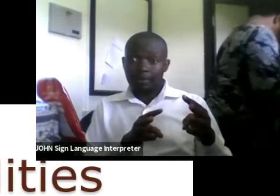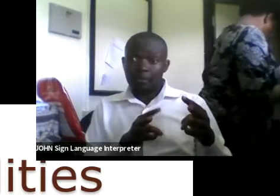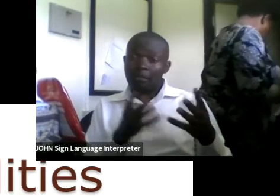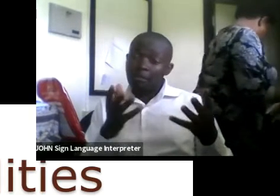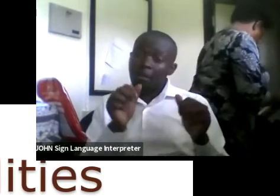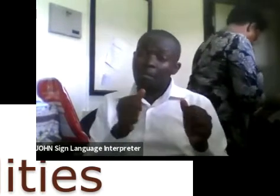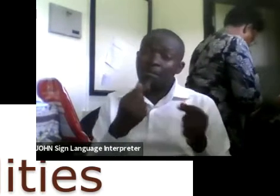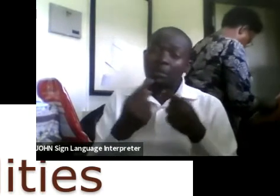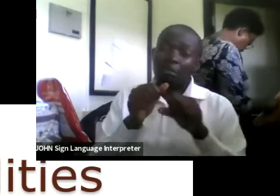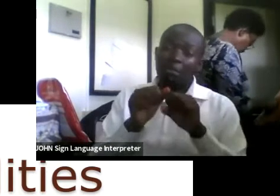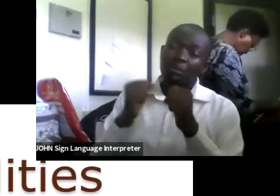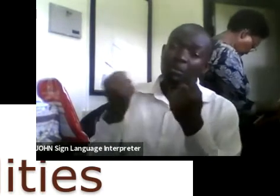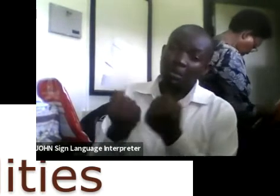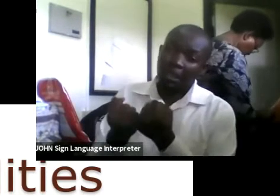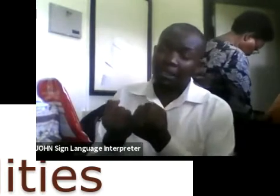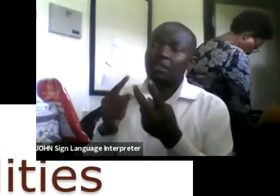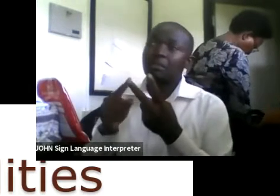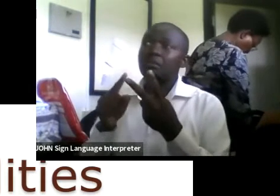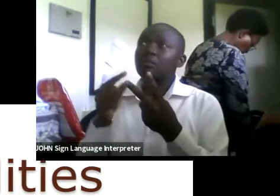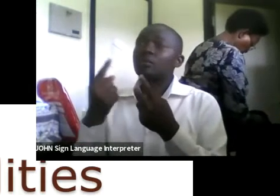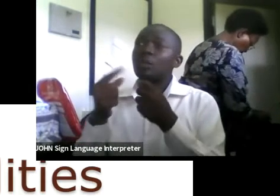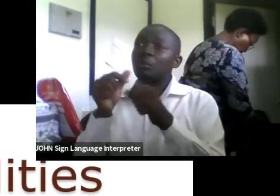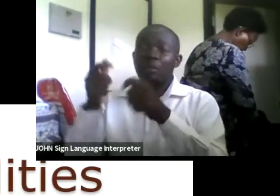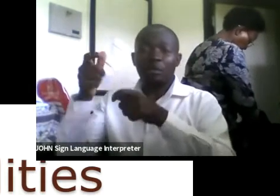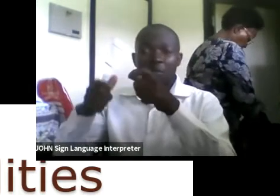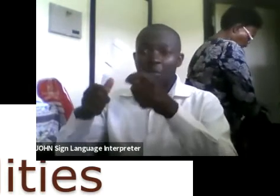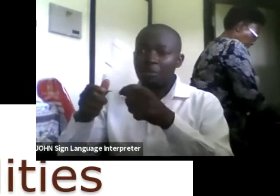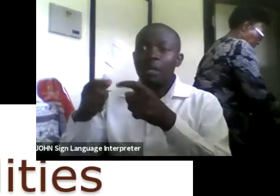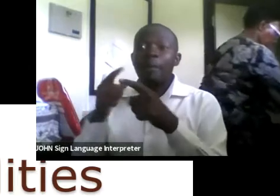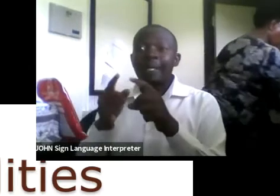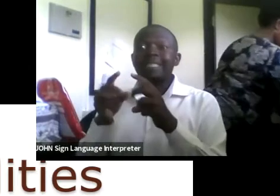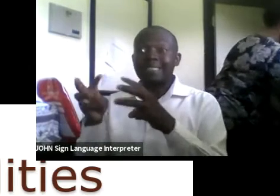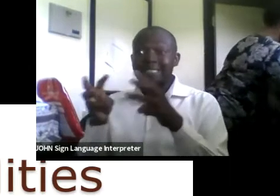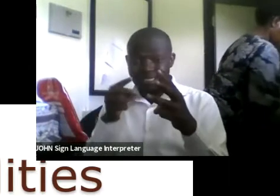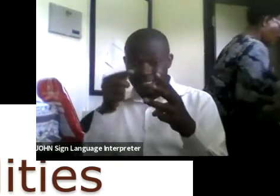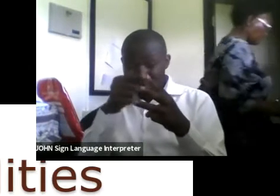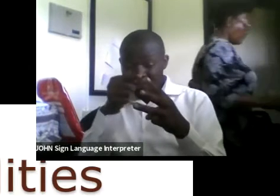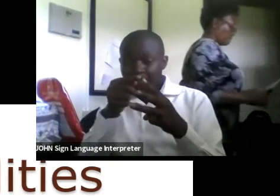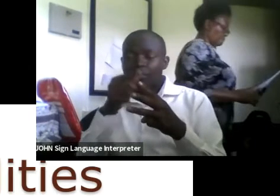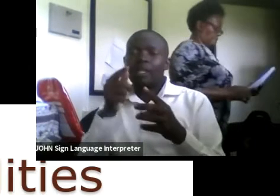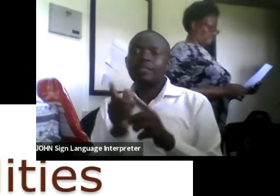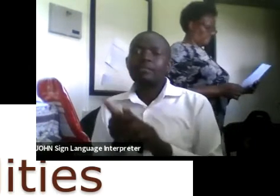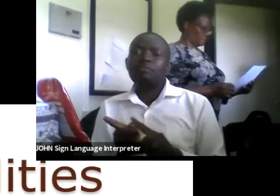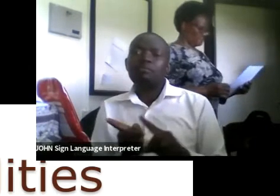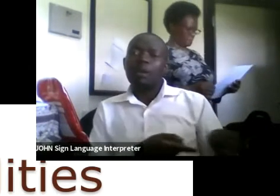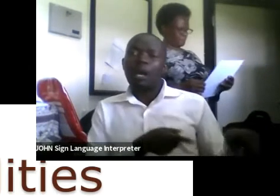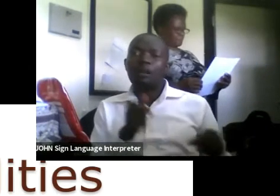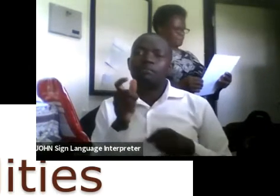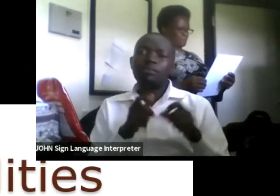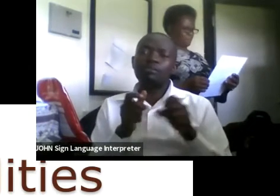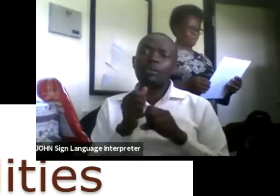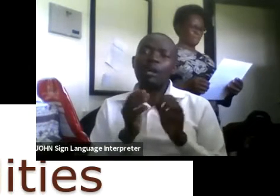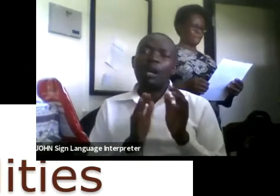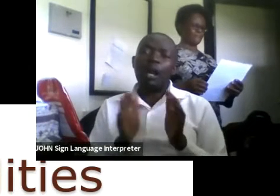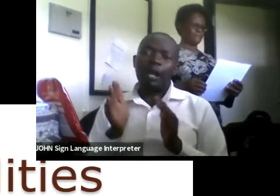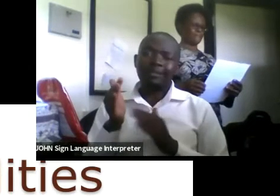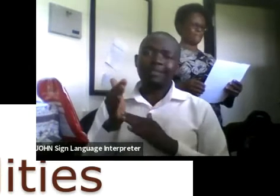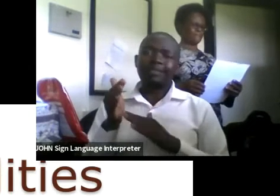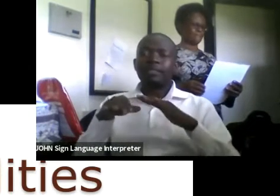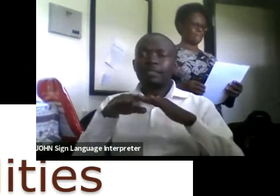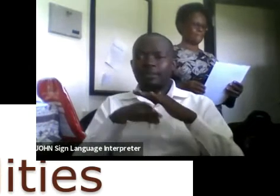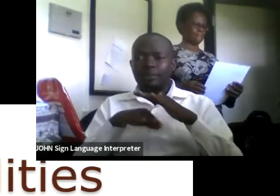society, we are not only talking about the people, but in the system itself, which denies people access to the basic